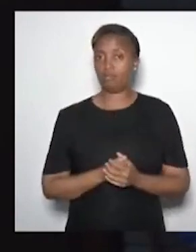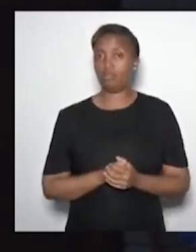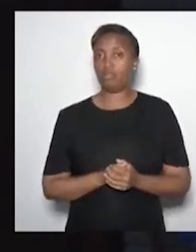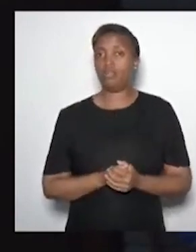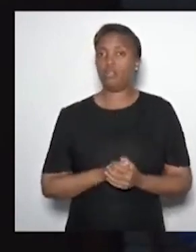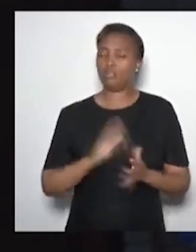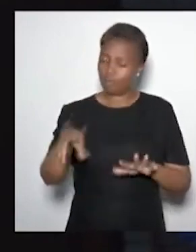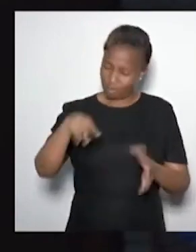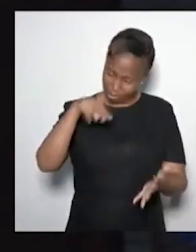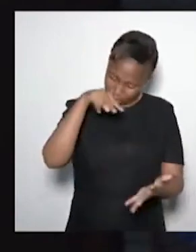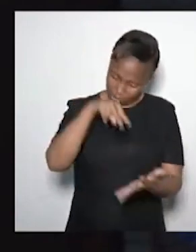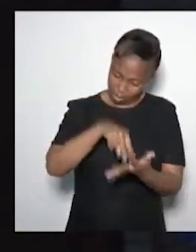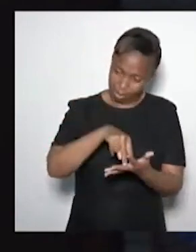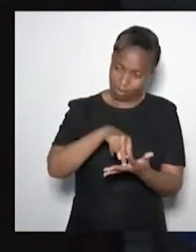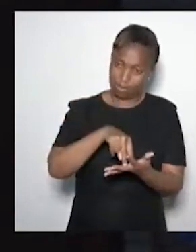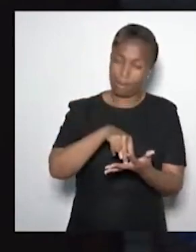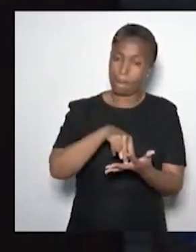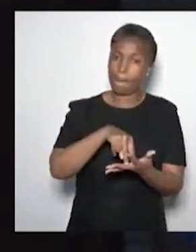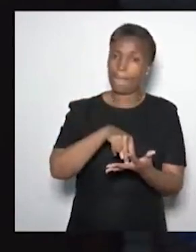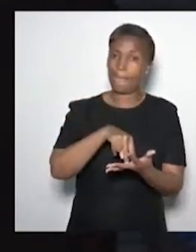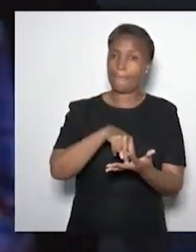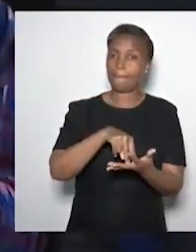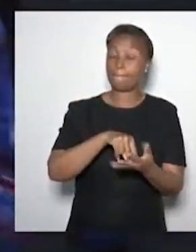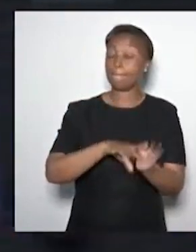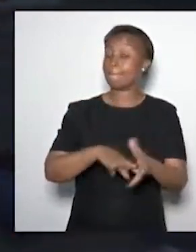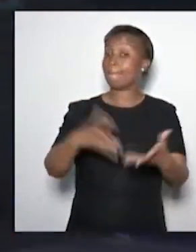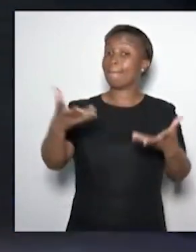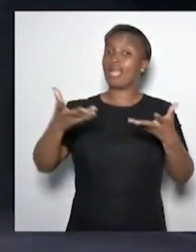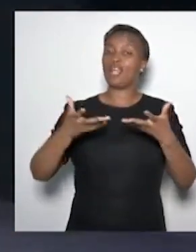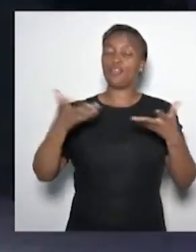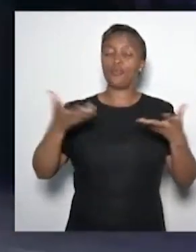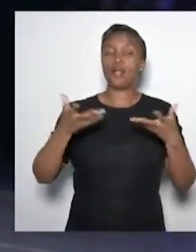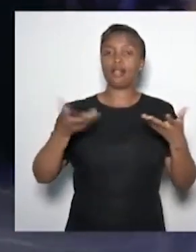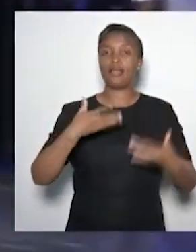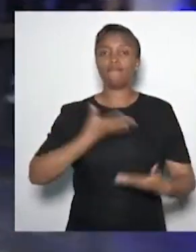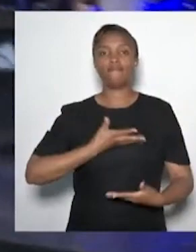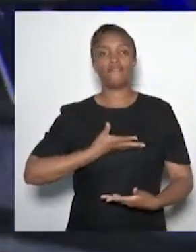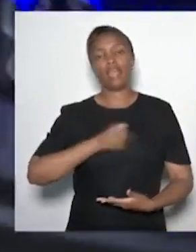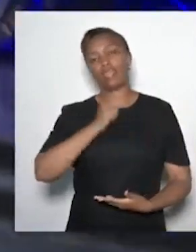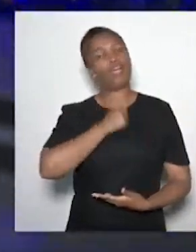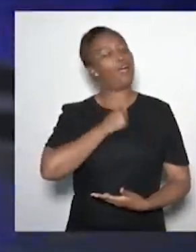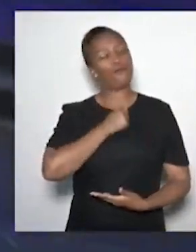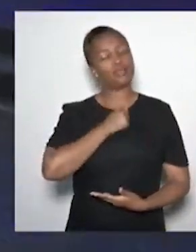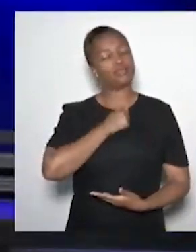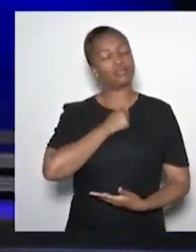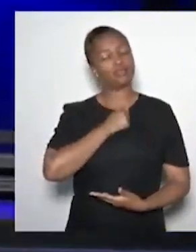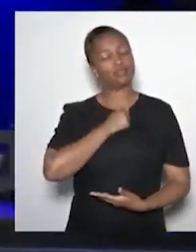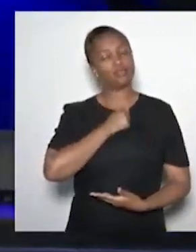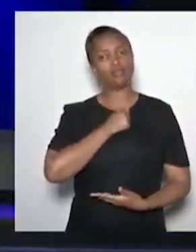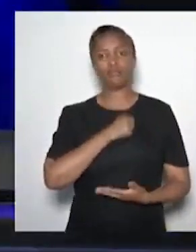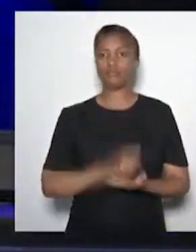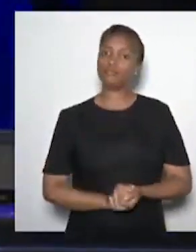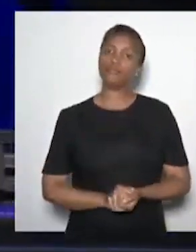let's stand, Bazalana, on our feet as we welcome our father, our dad,